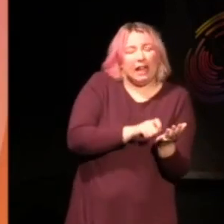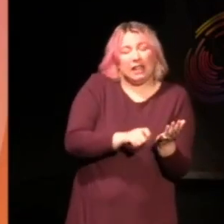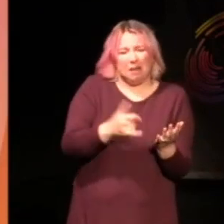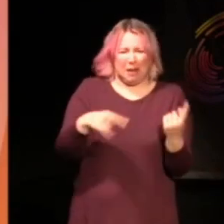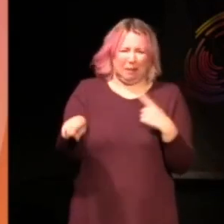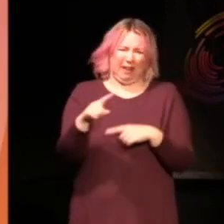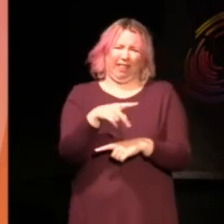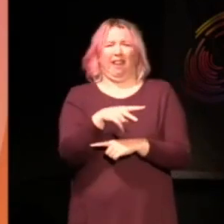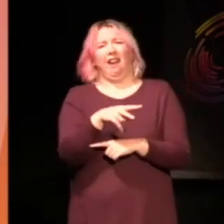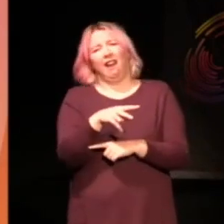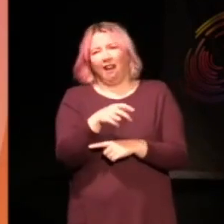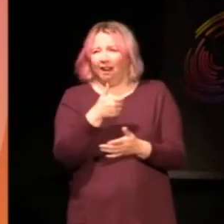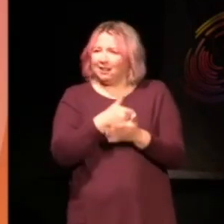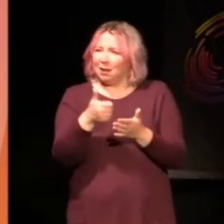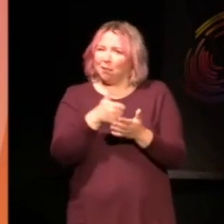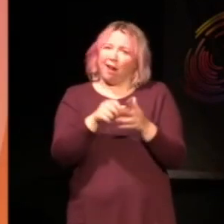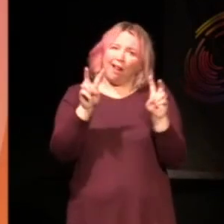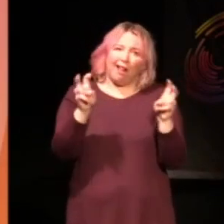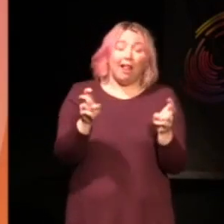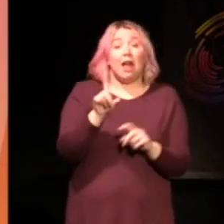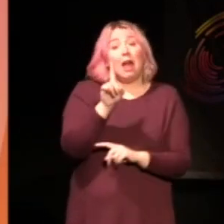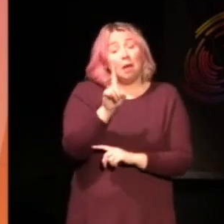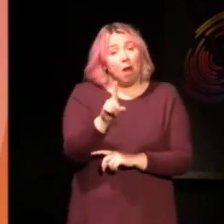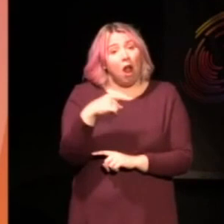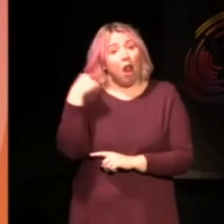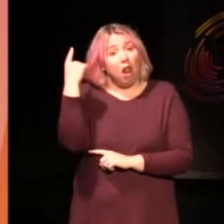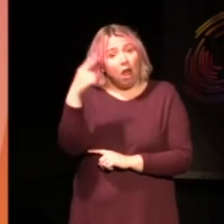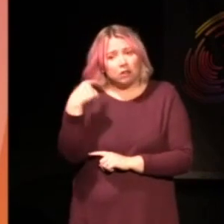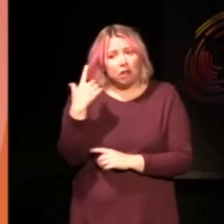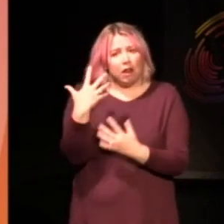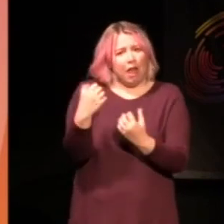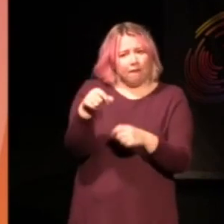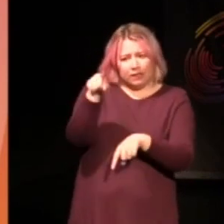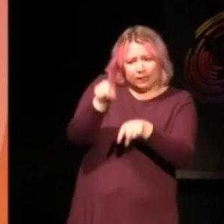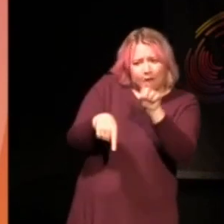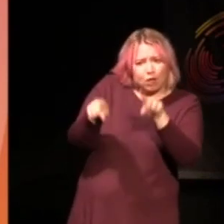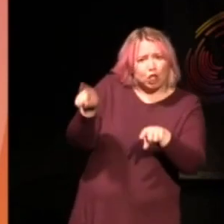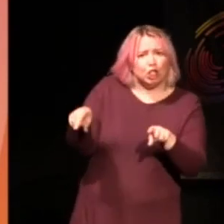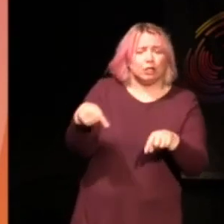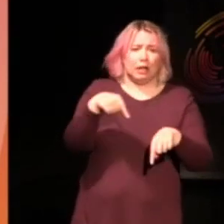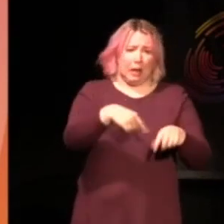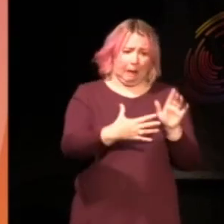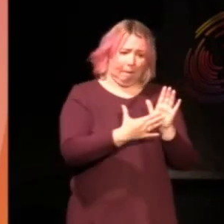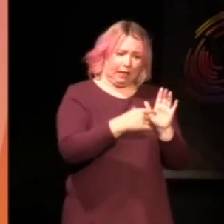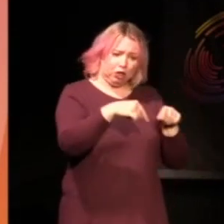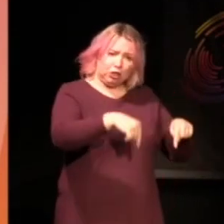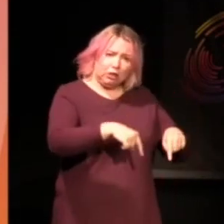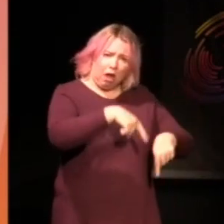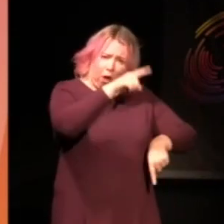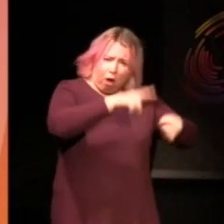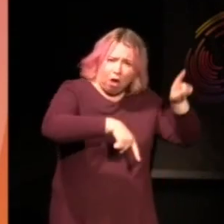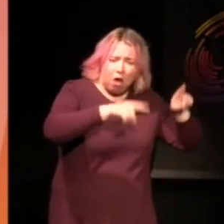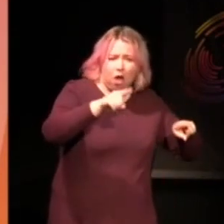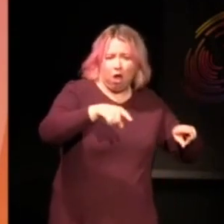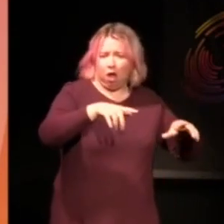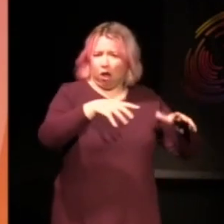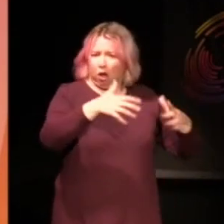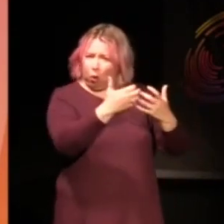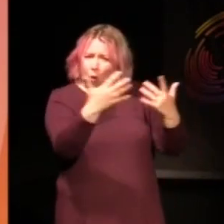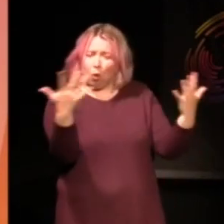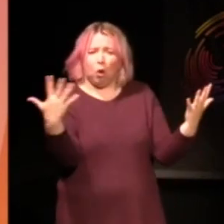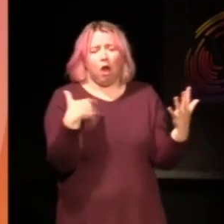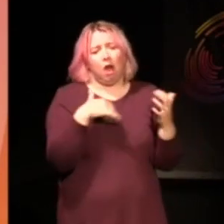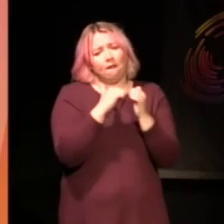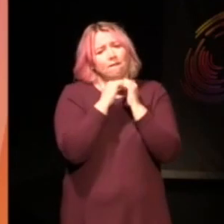people, but to me it isn't. The fact that London is so diverse, the fact that Manchester is so diverse, is precious to me. I'm